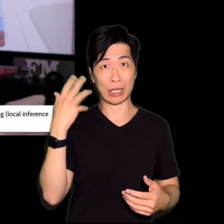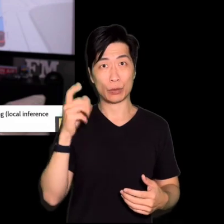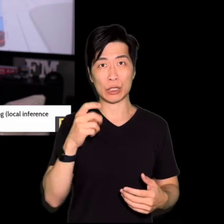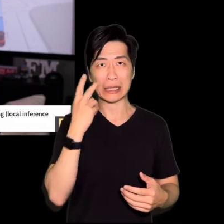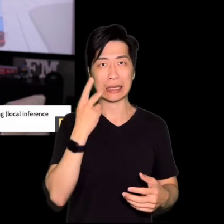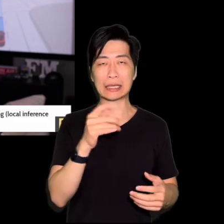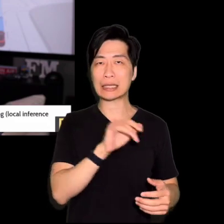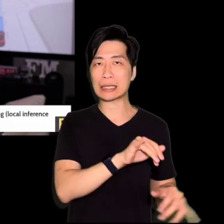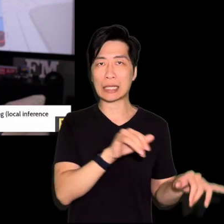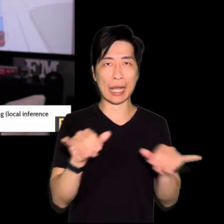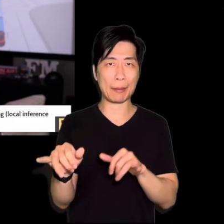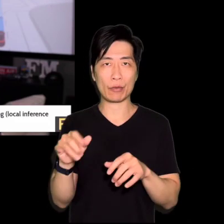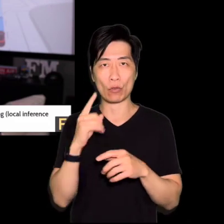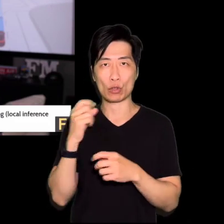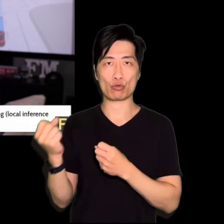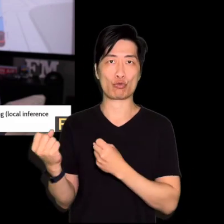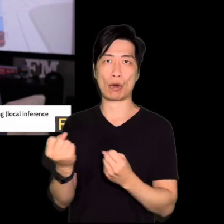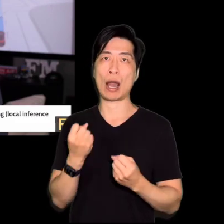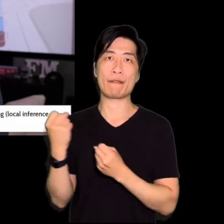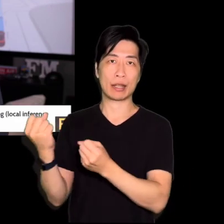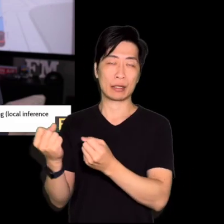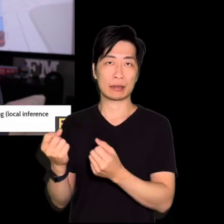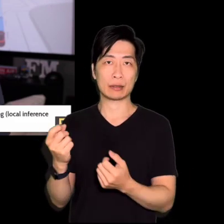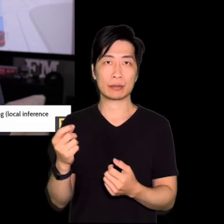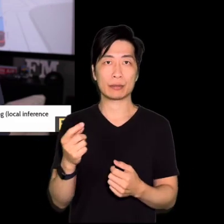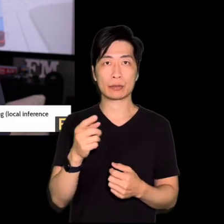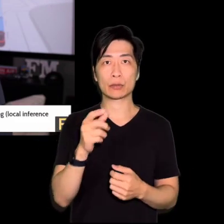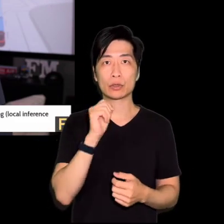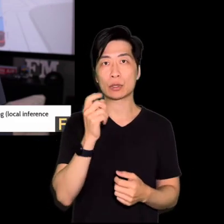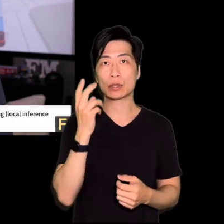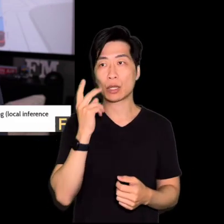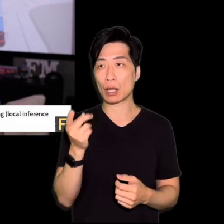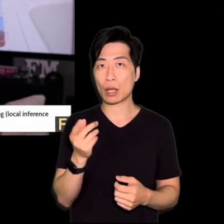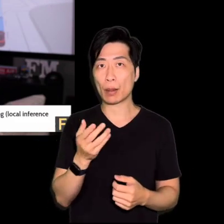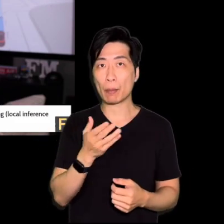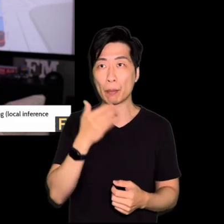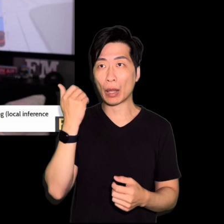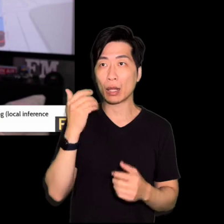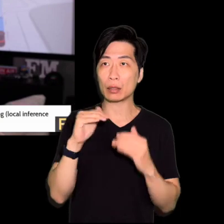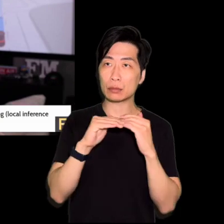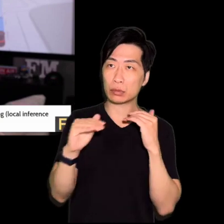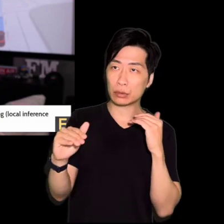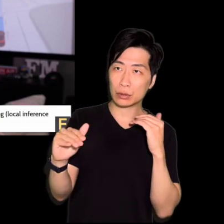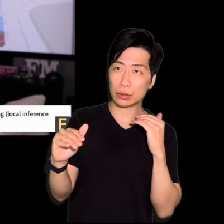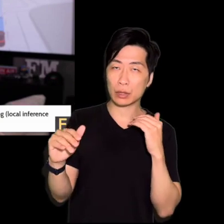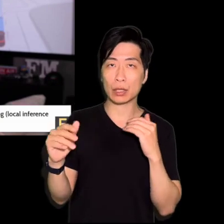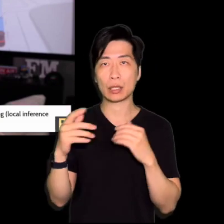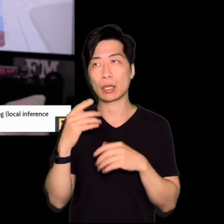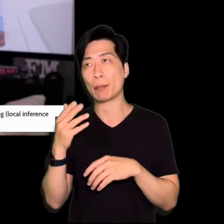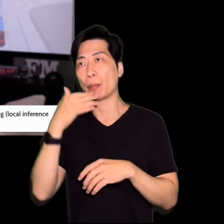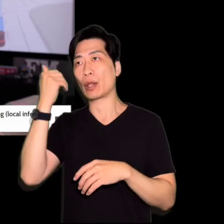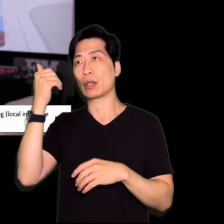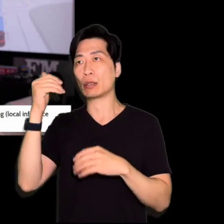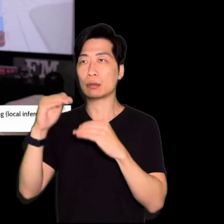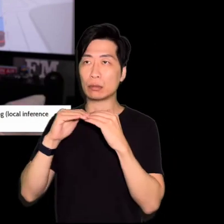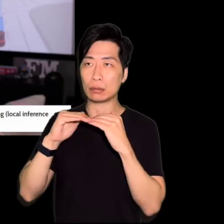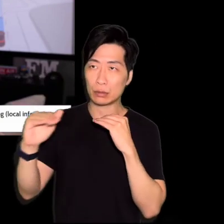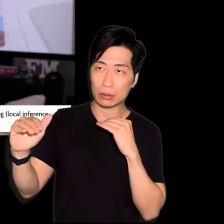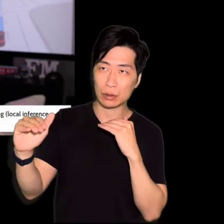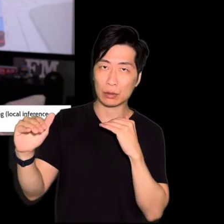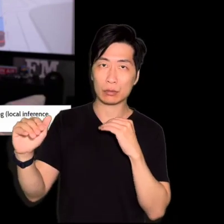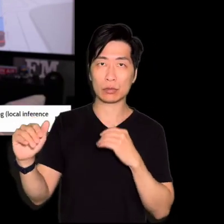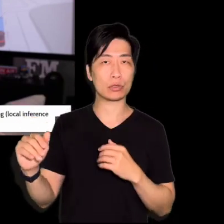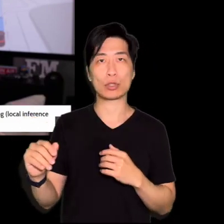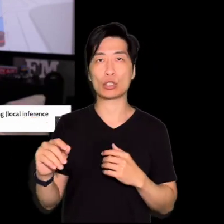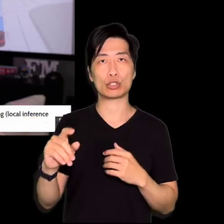And so we should see the same with driving. We should see the same exact thing with driving. You won't have these like oh, look at how much better it's gotten. Oh, it's kind of the same for a while. Oh, look how much